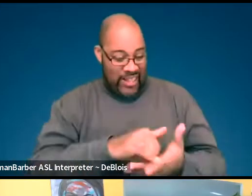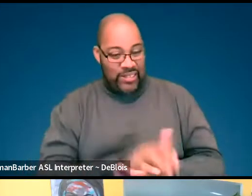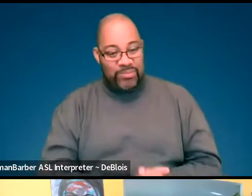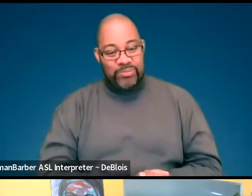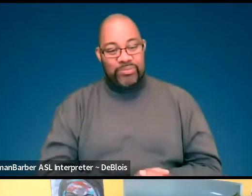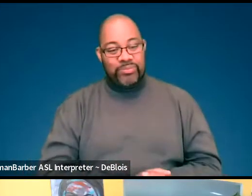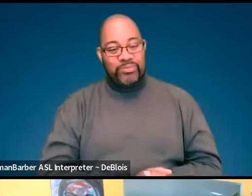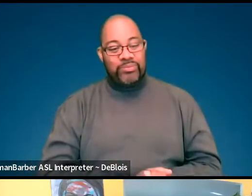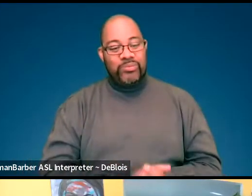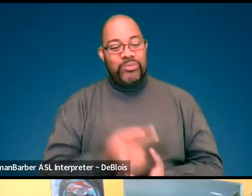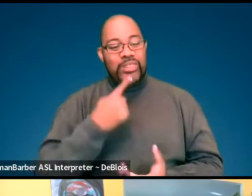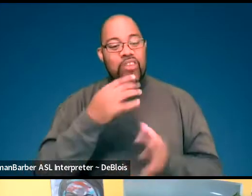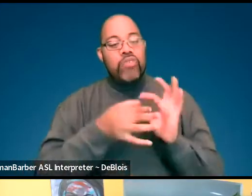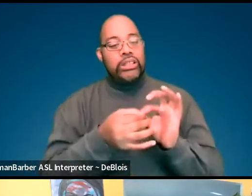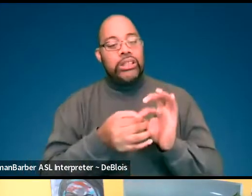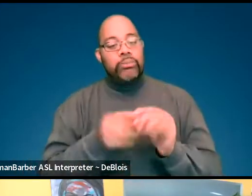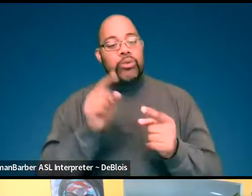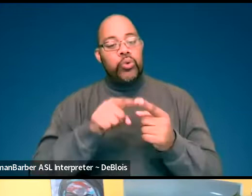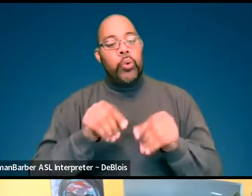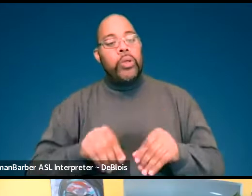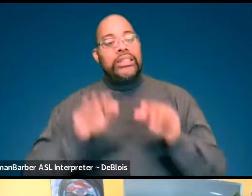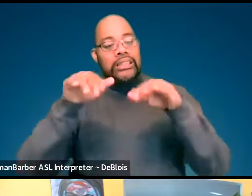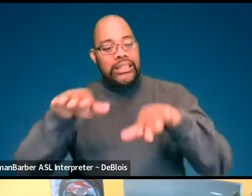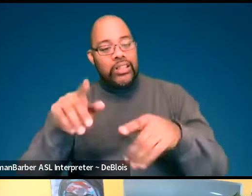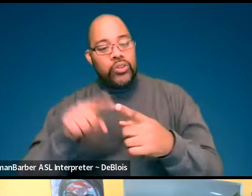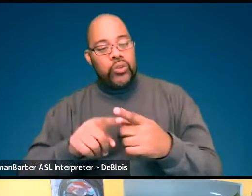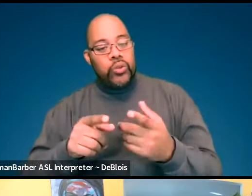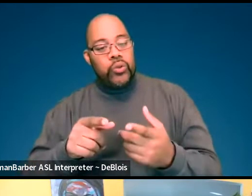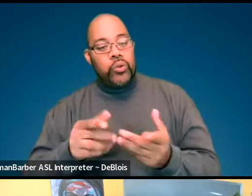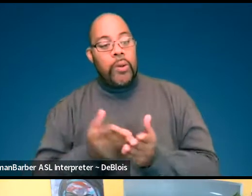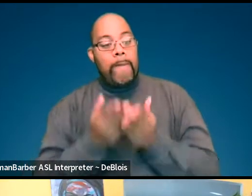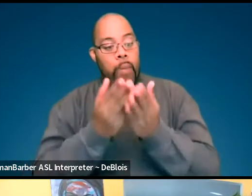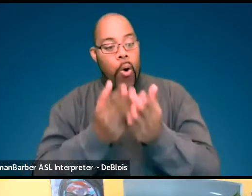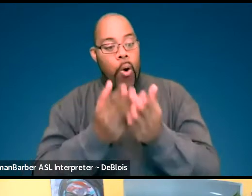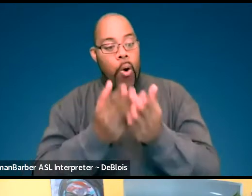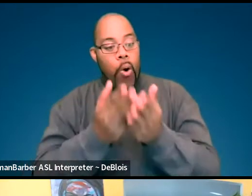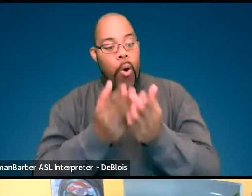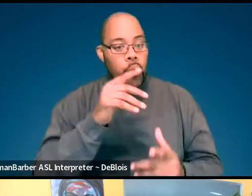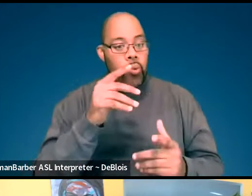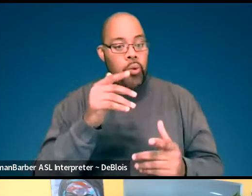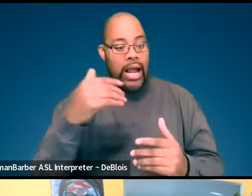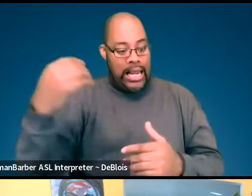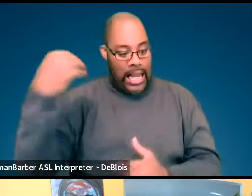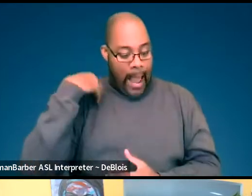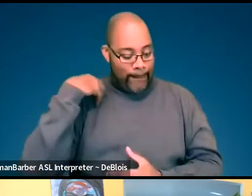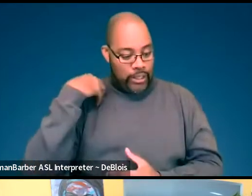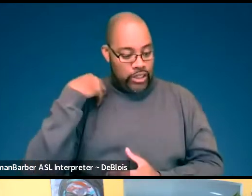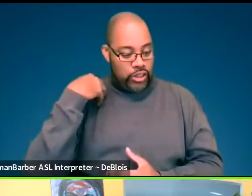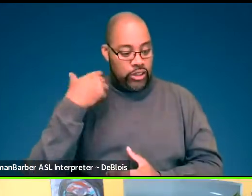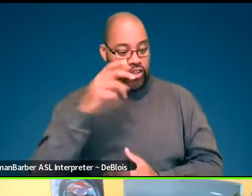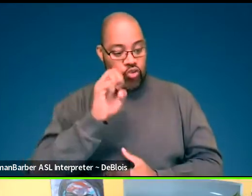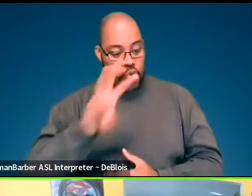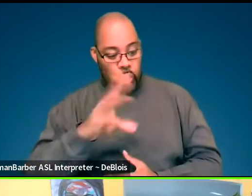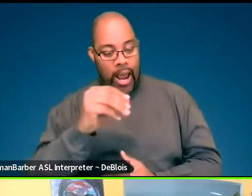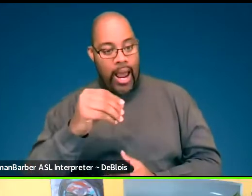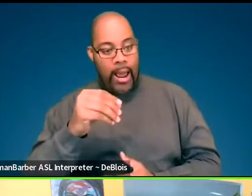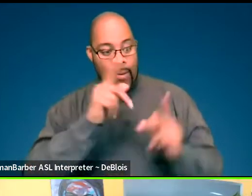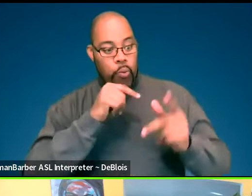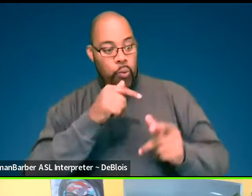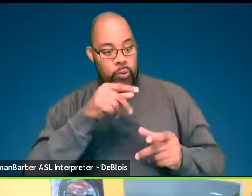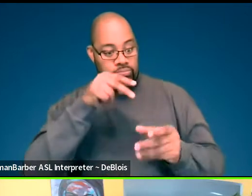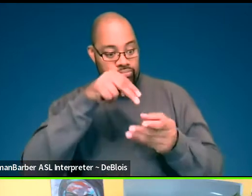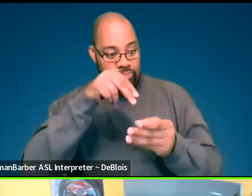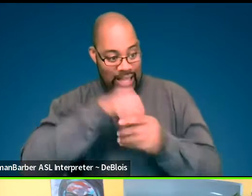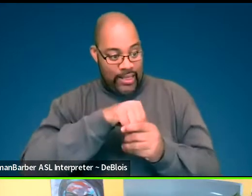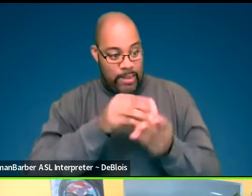One viewer said the relationship to the sea, to the boats, and the people who were boat captains, crew, and passengers. Nice. I like